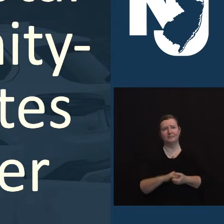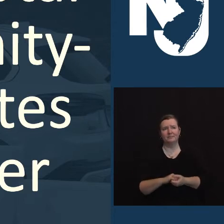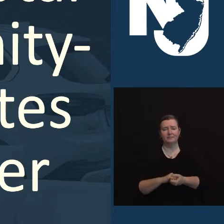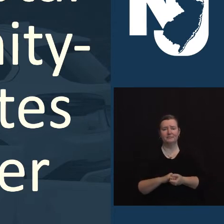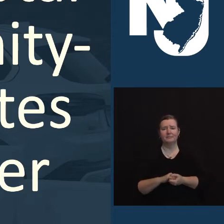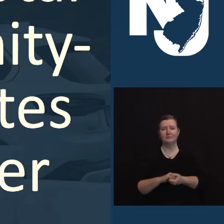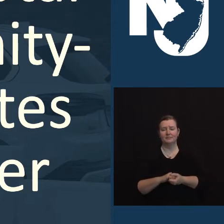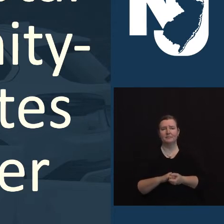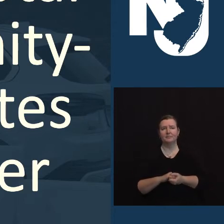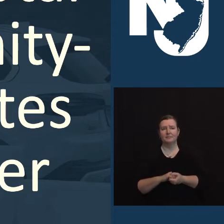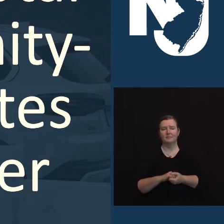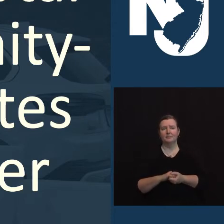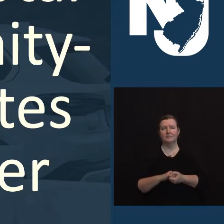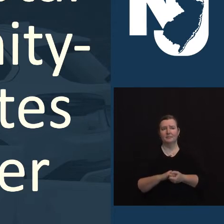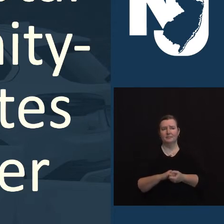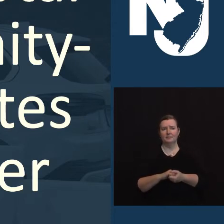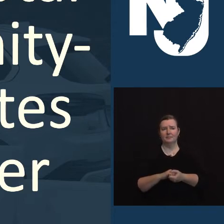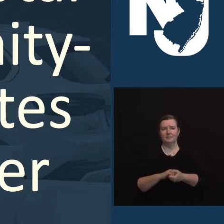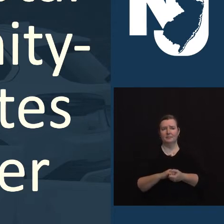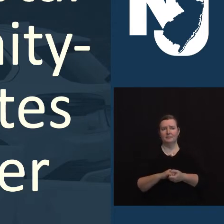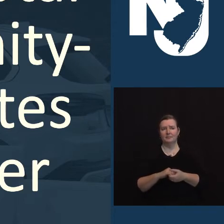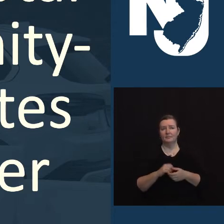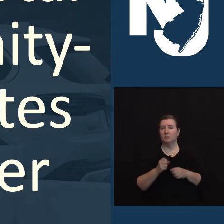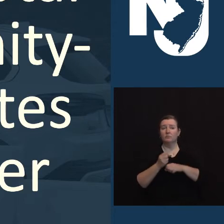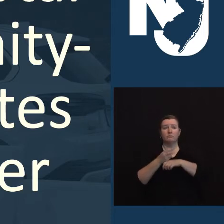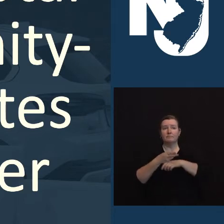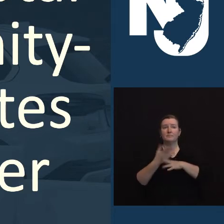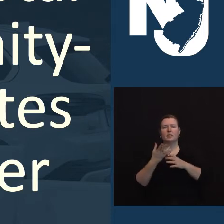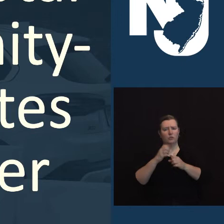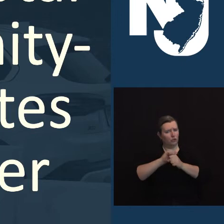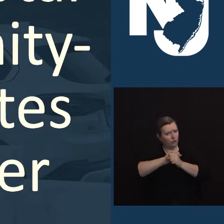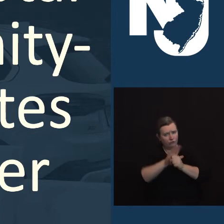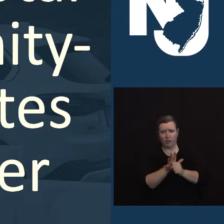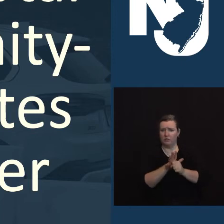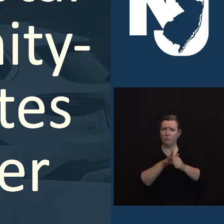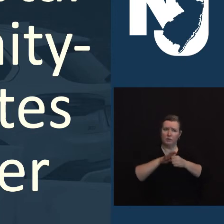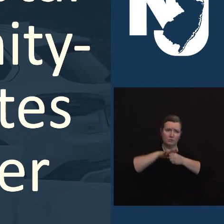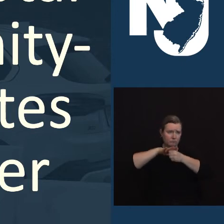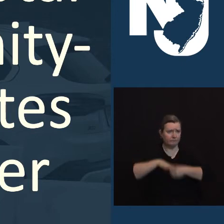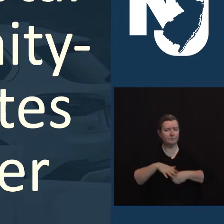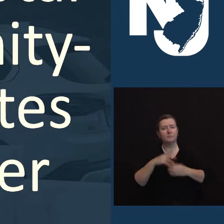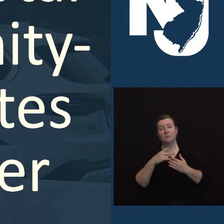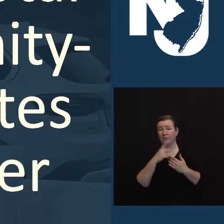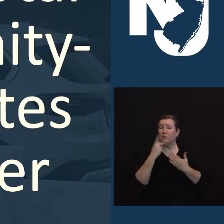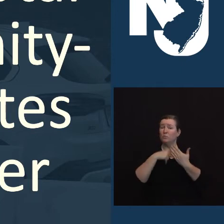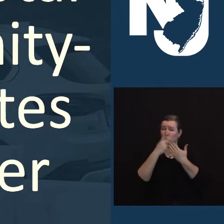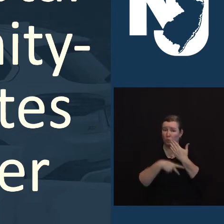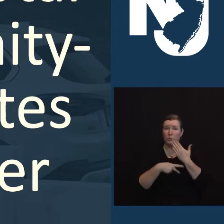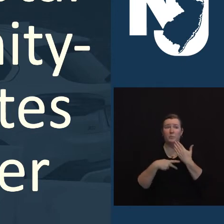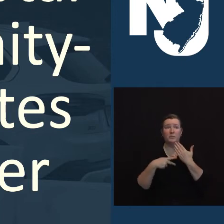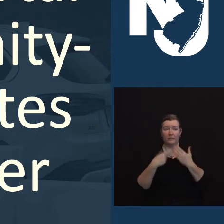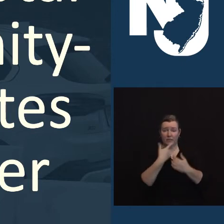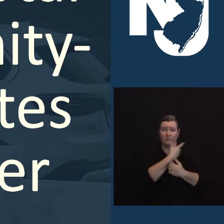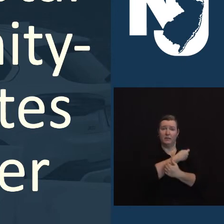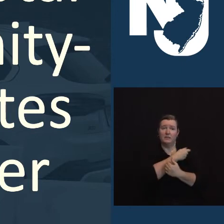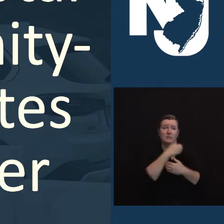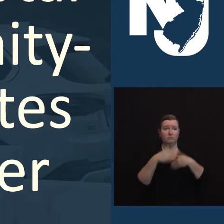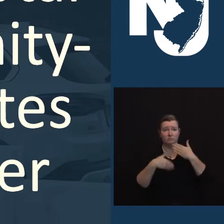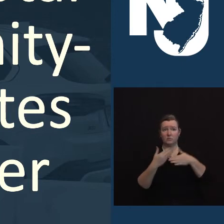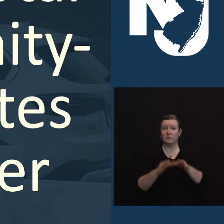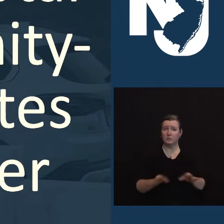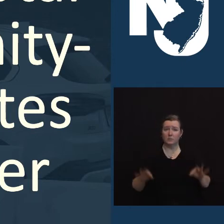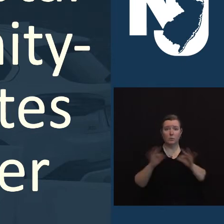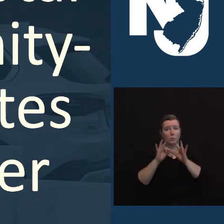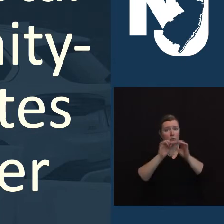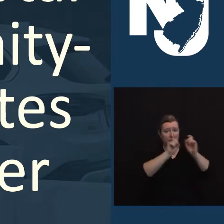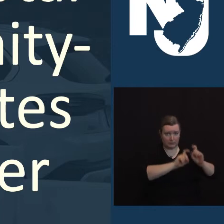for defeating this virus as our ever-growing vaccine program. Testing gives us many of the statistics we need to track this virus,